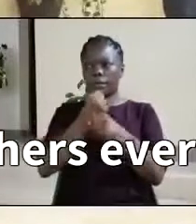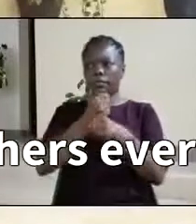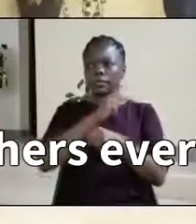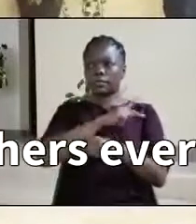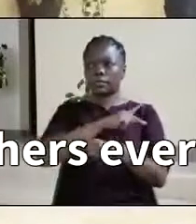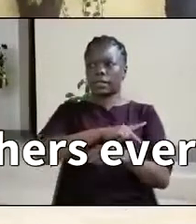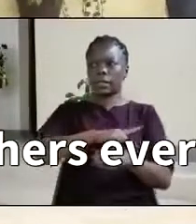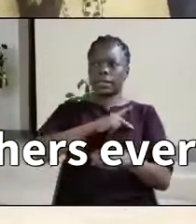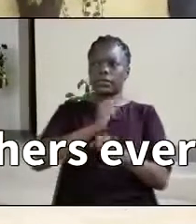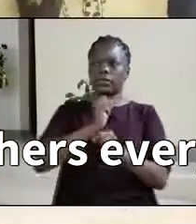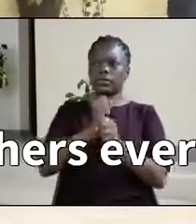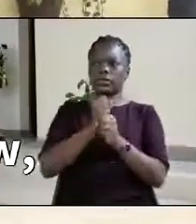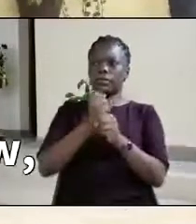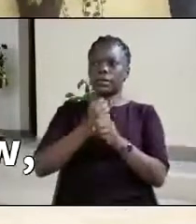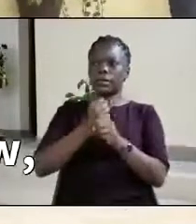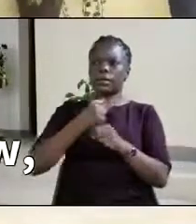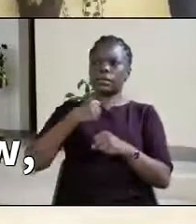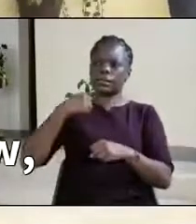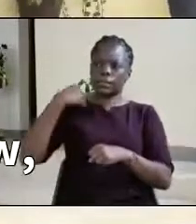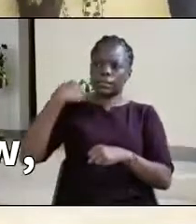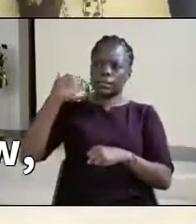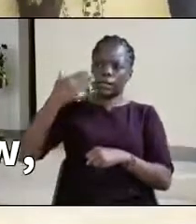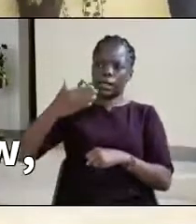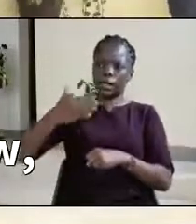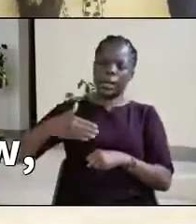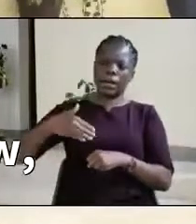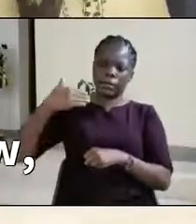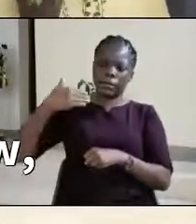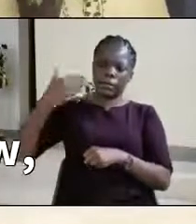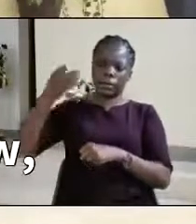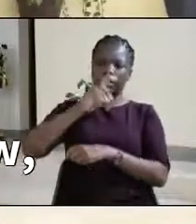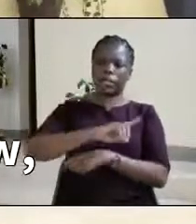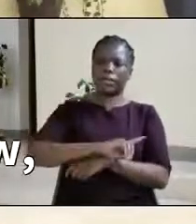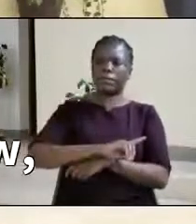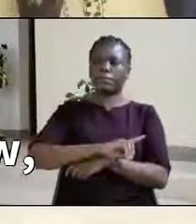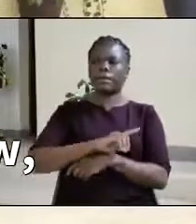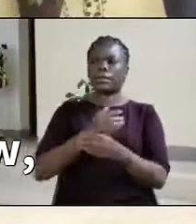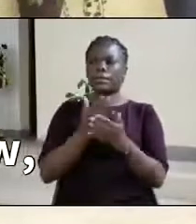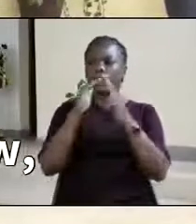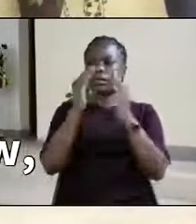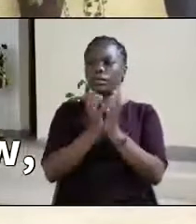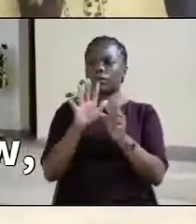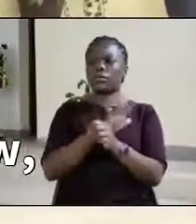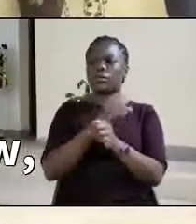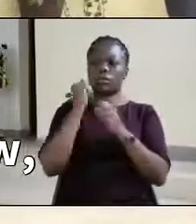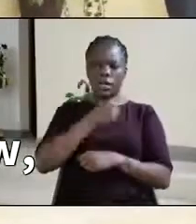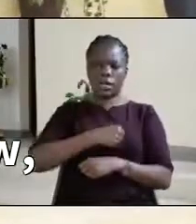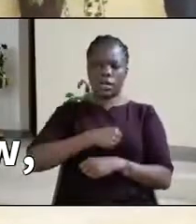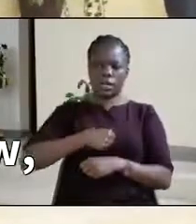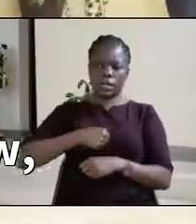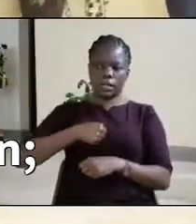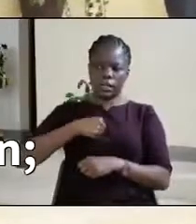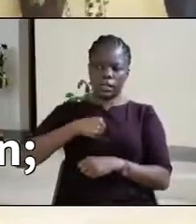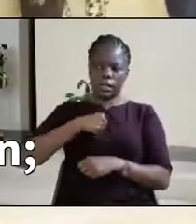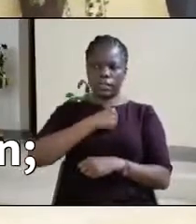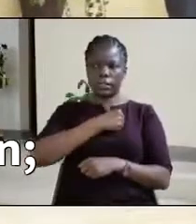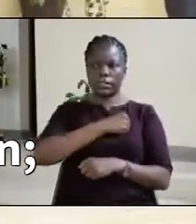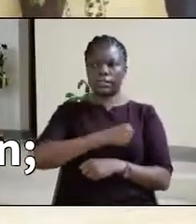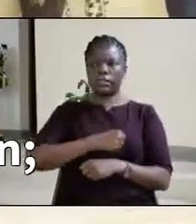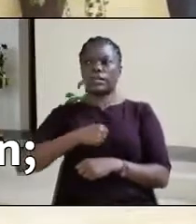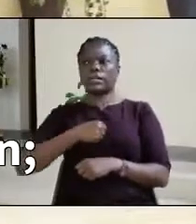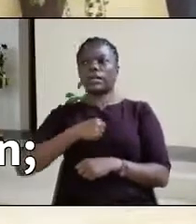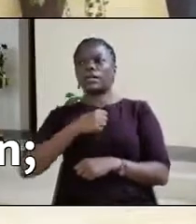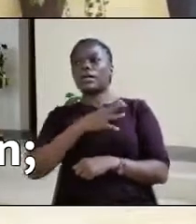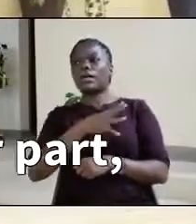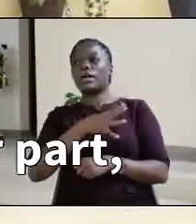to others every day. This world is full of sorrow, of